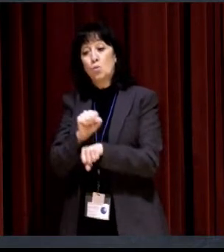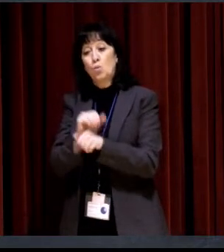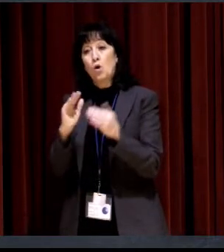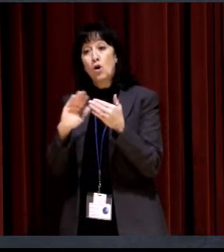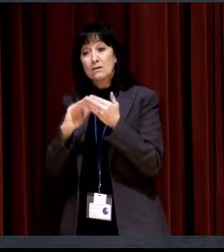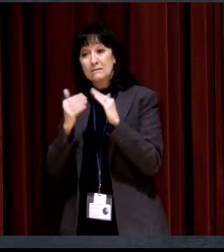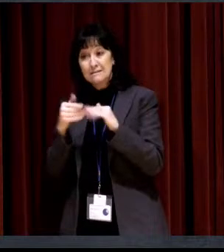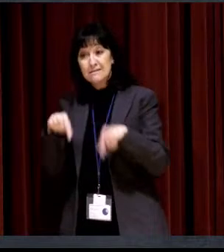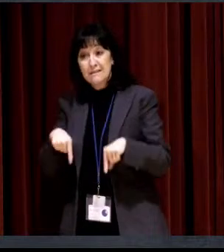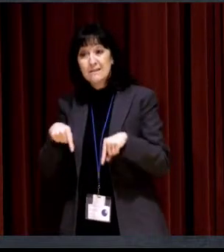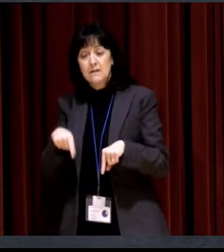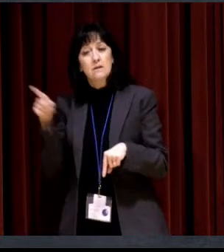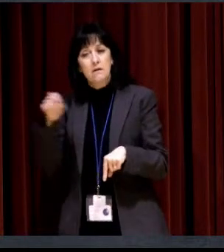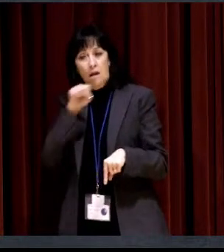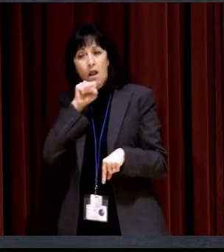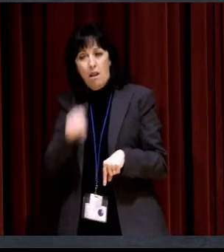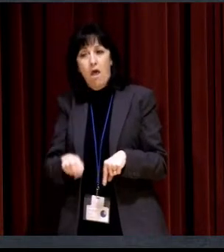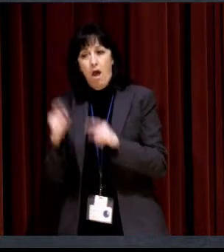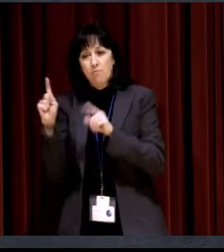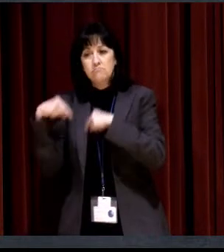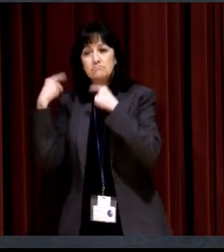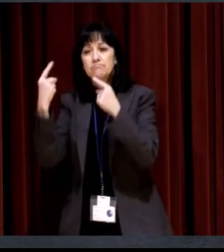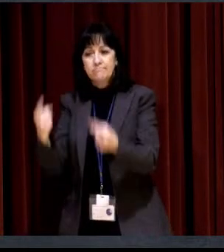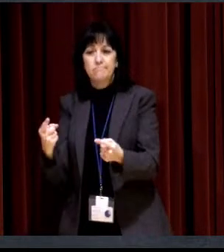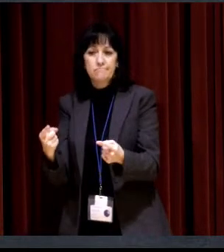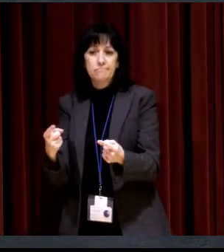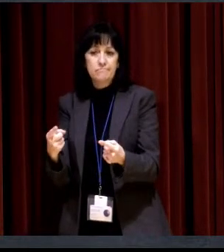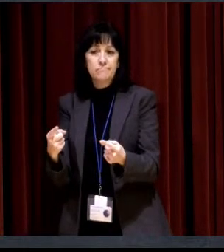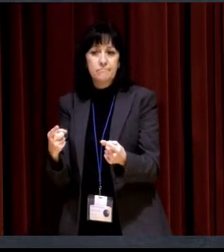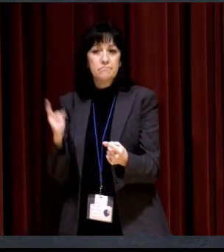tenured teachers that have left a long time ago, they love working here.